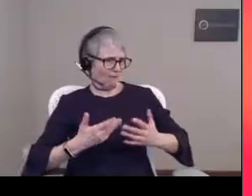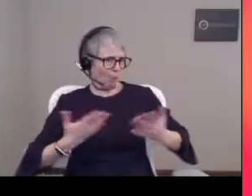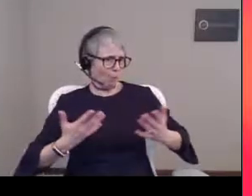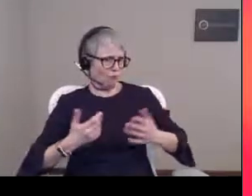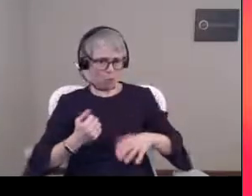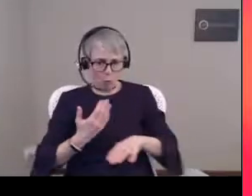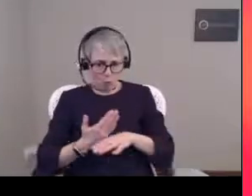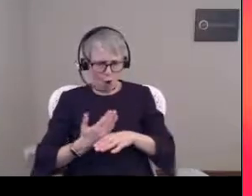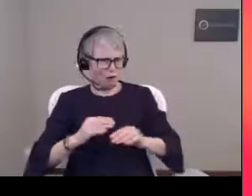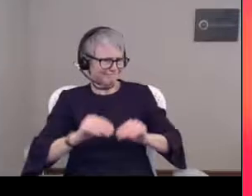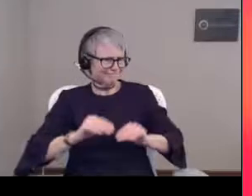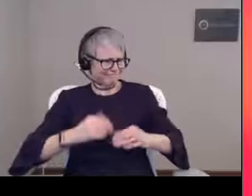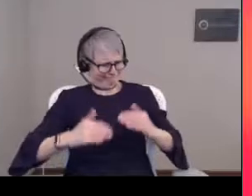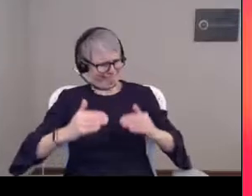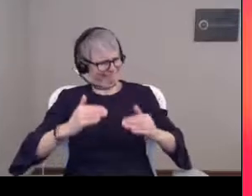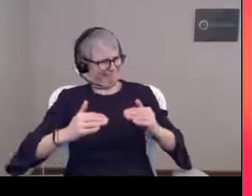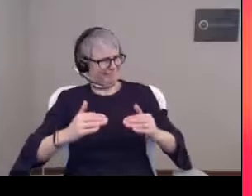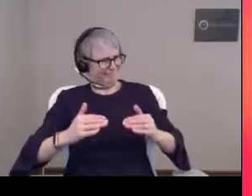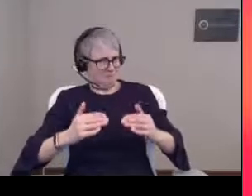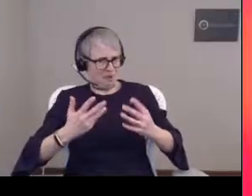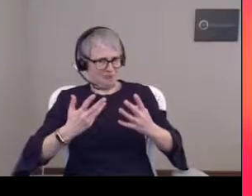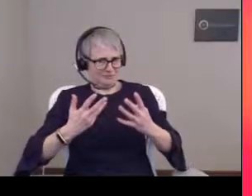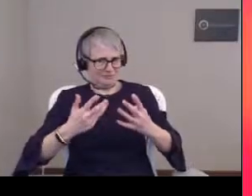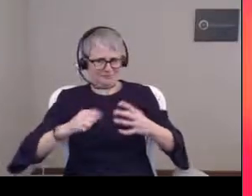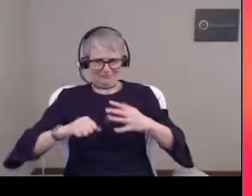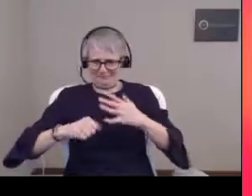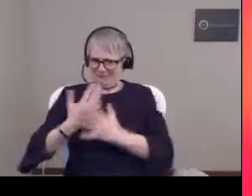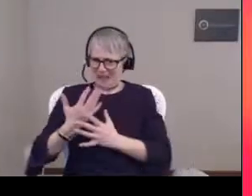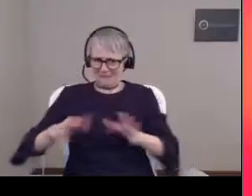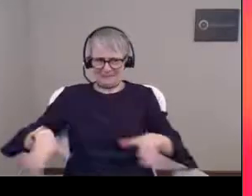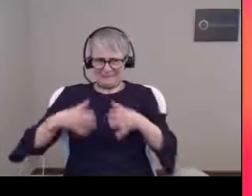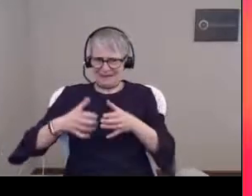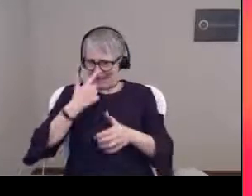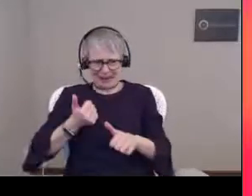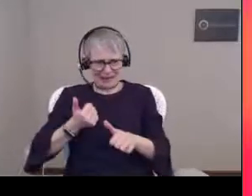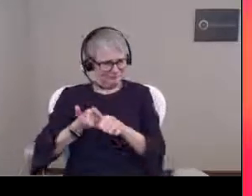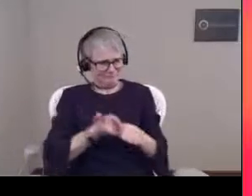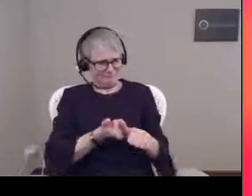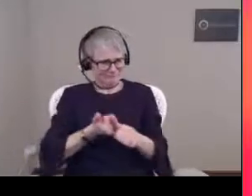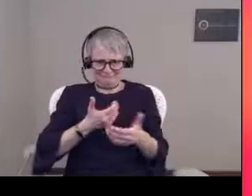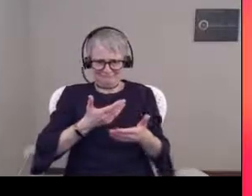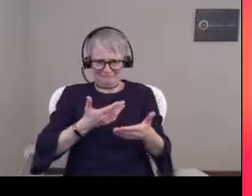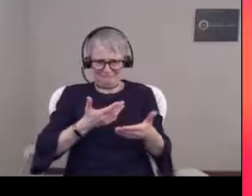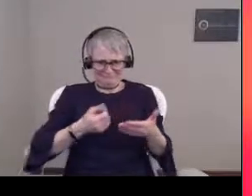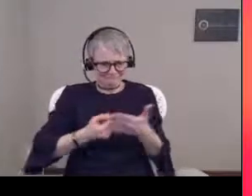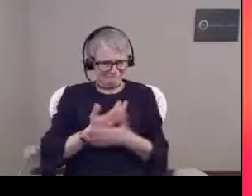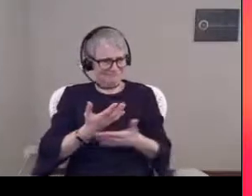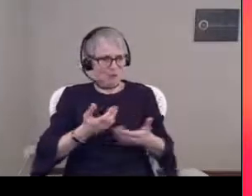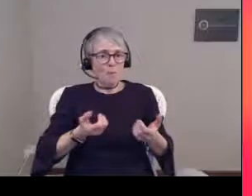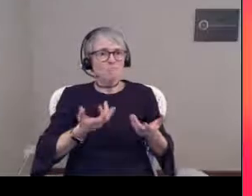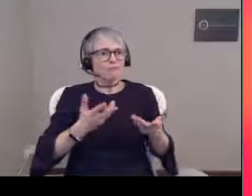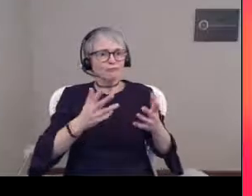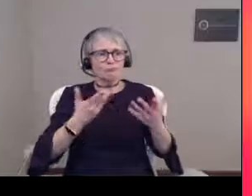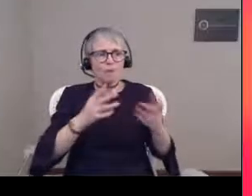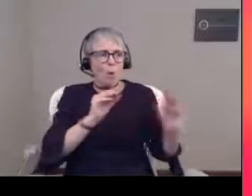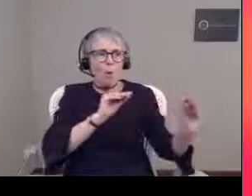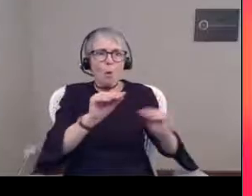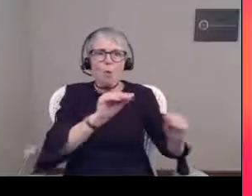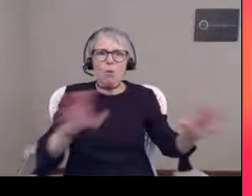development team who sits alongside resourcing, which offer, obviously, in terms of workshops, and